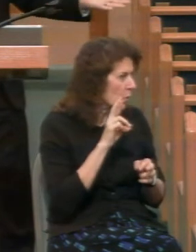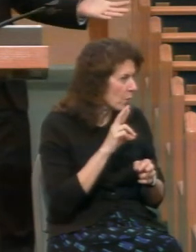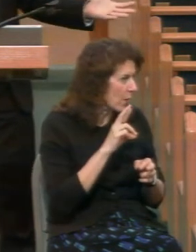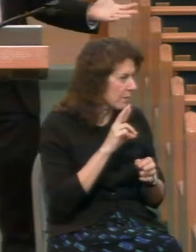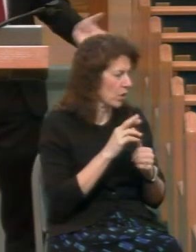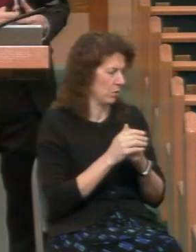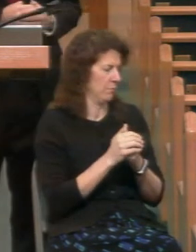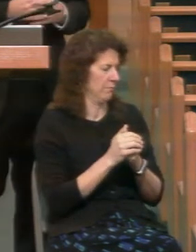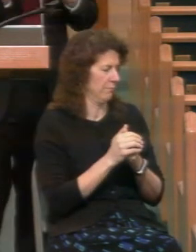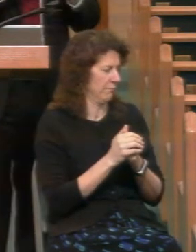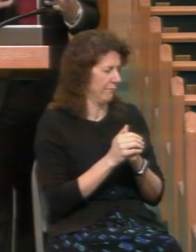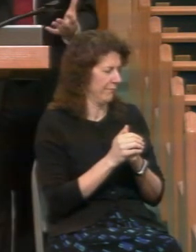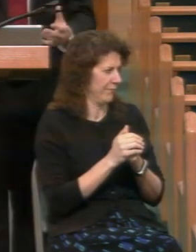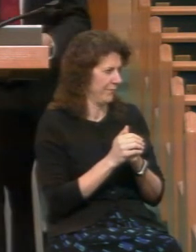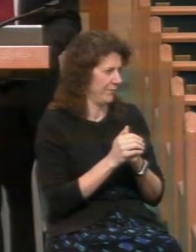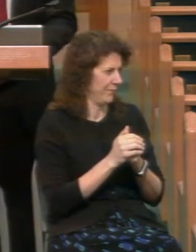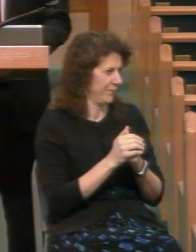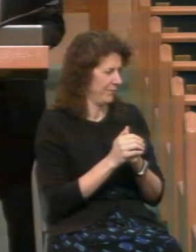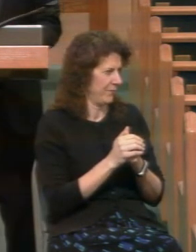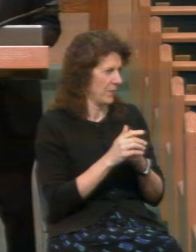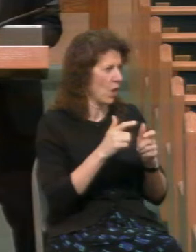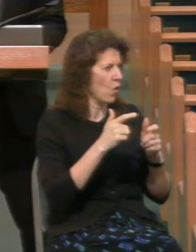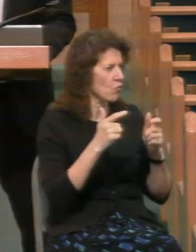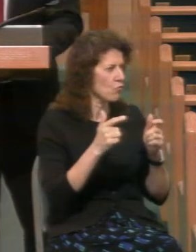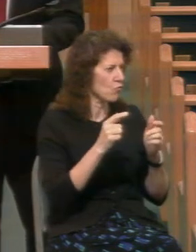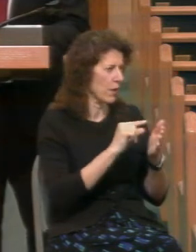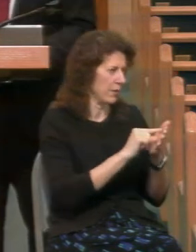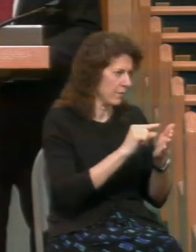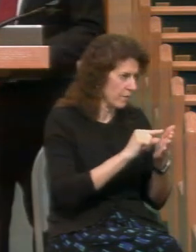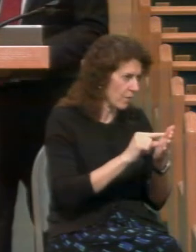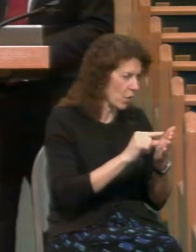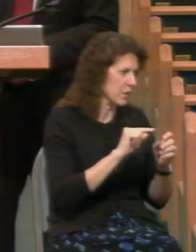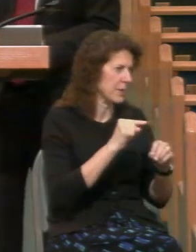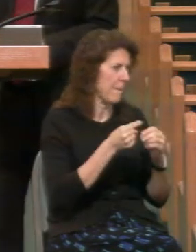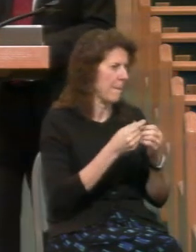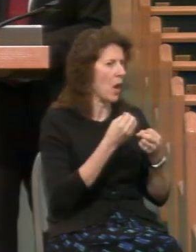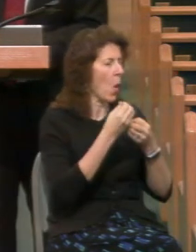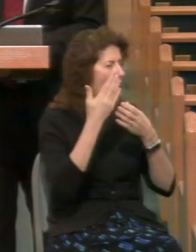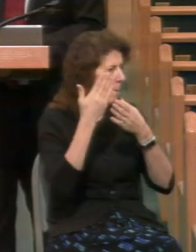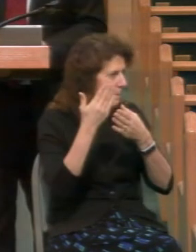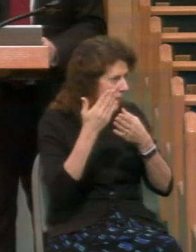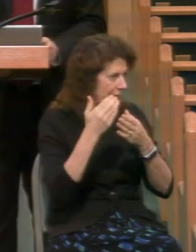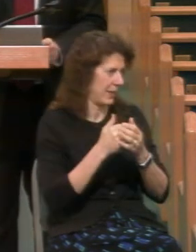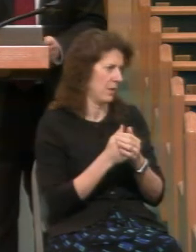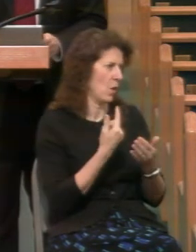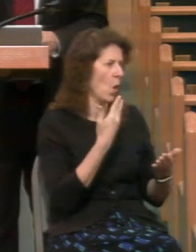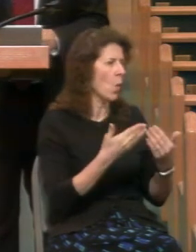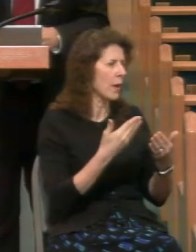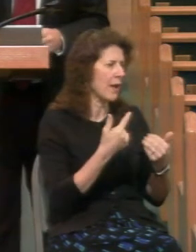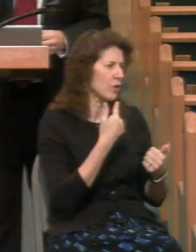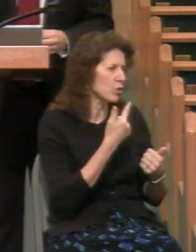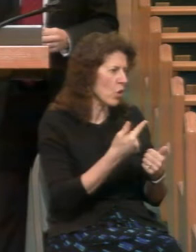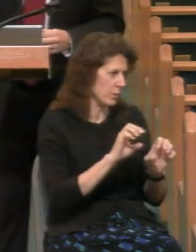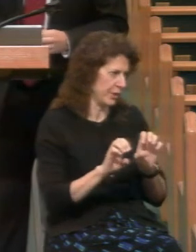just saying. Anyway, so it's a great passage in 2 Kings rather.